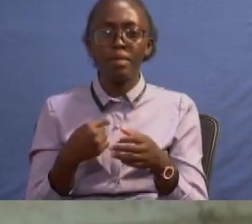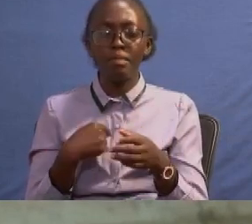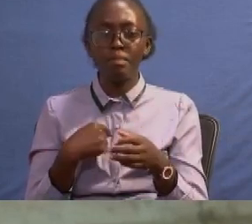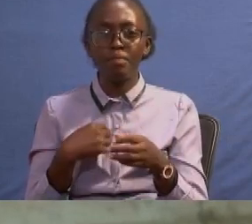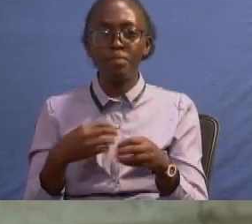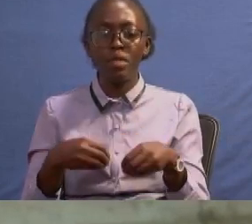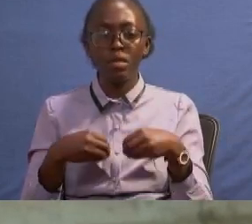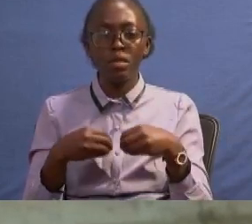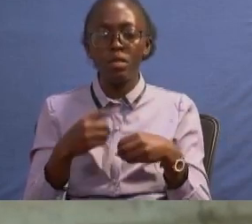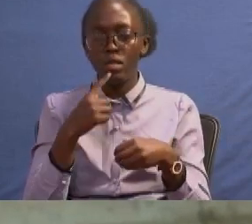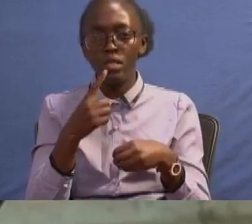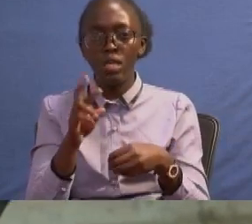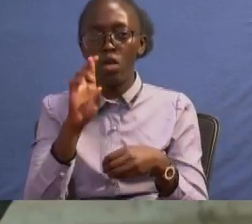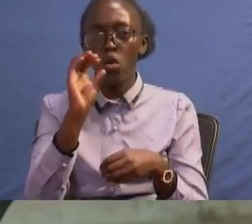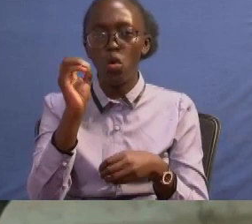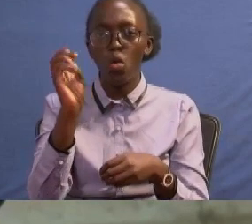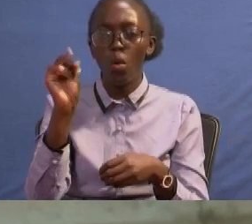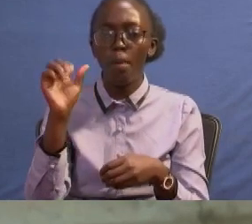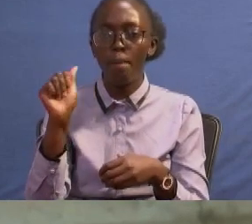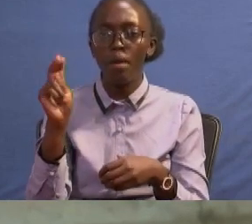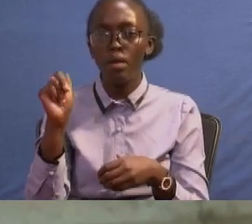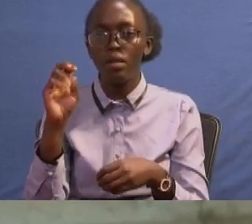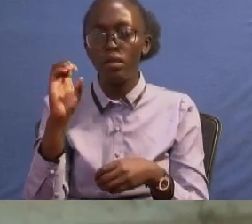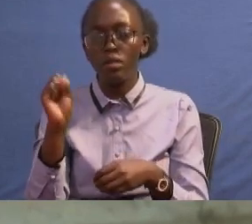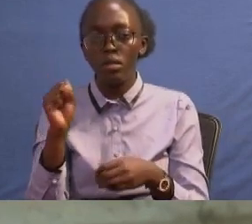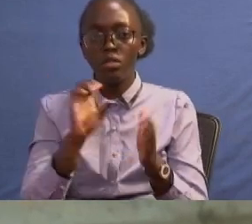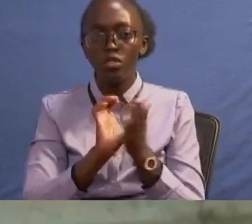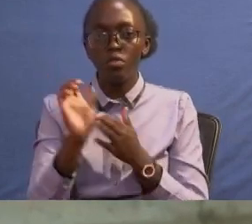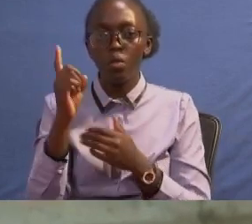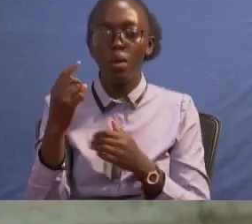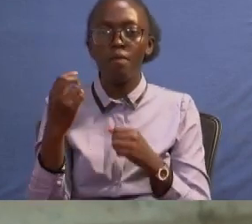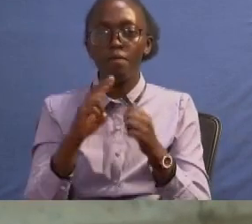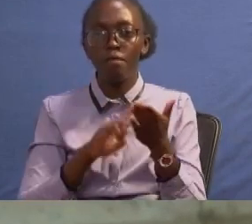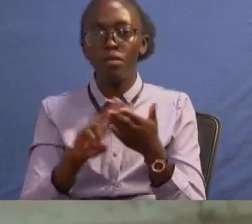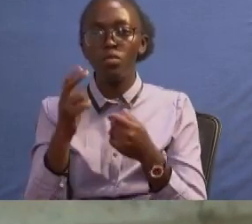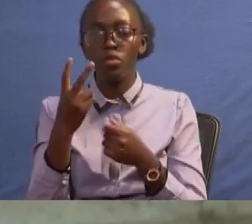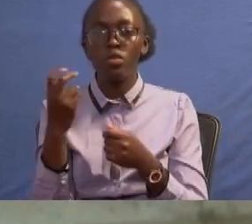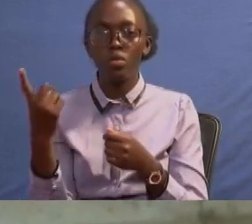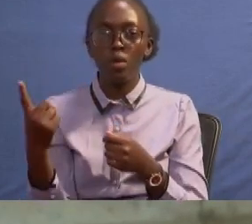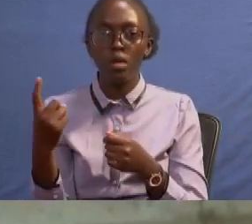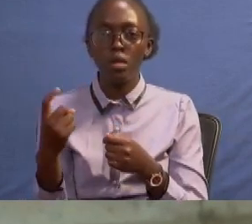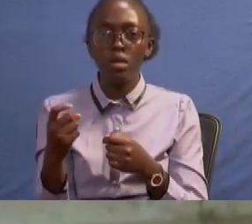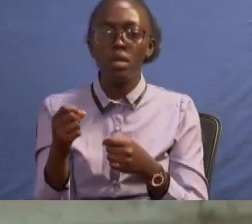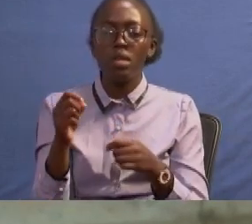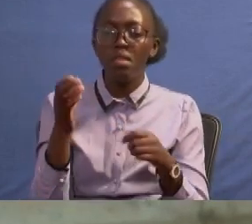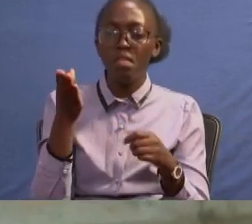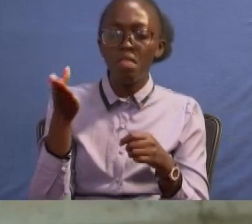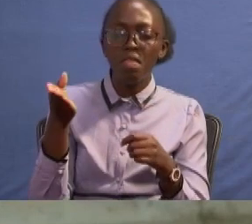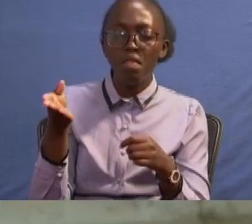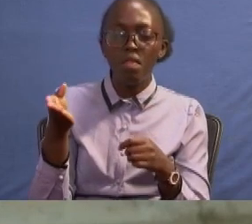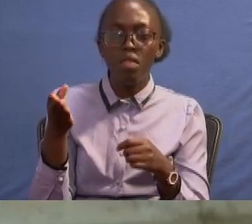to Romans 1 verse 21 that says, "For though they knew God, they